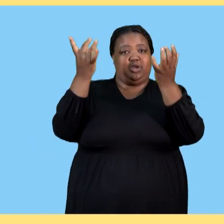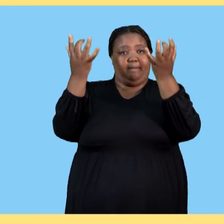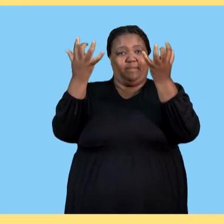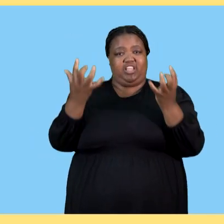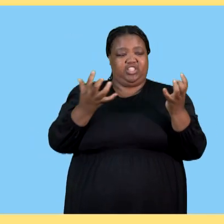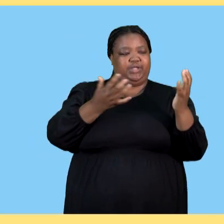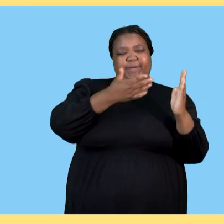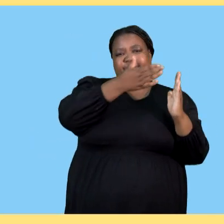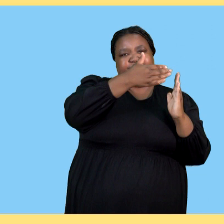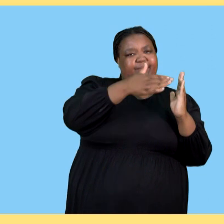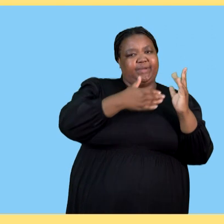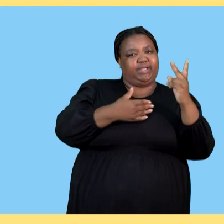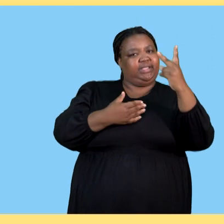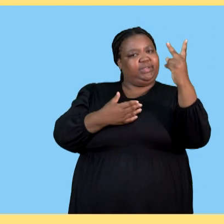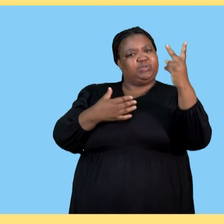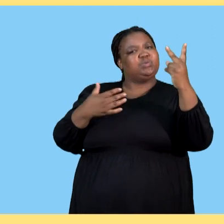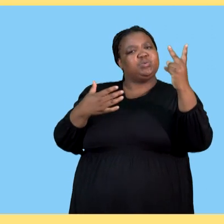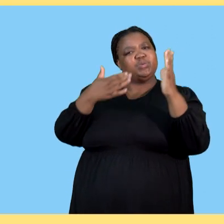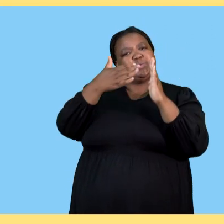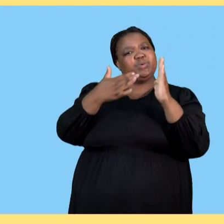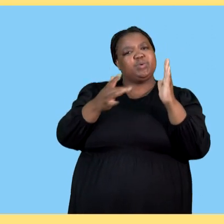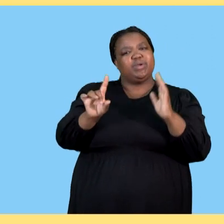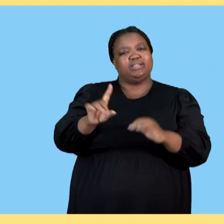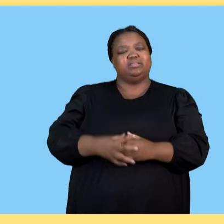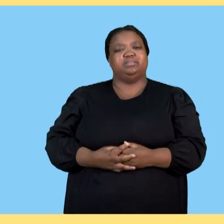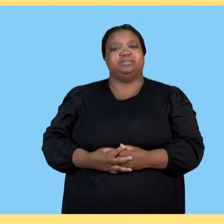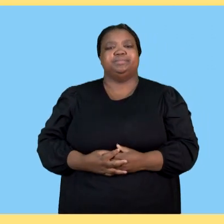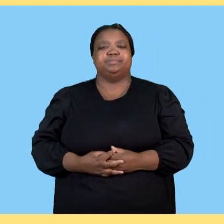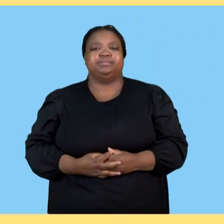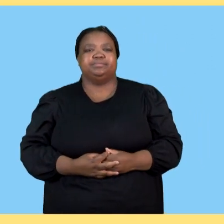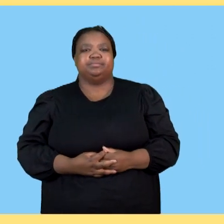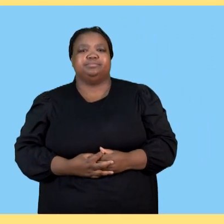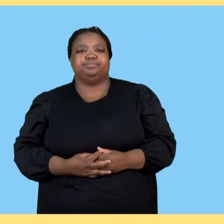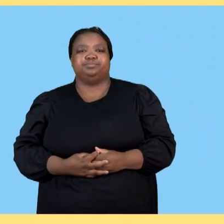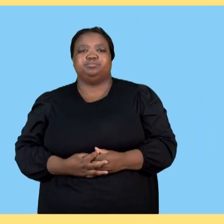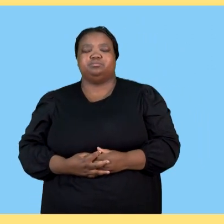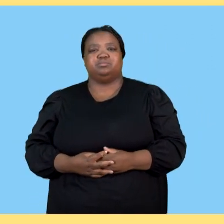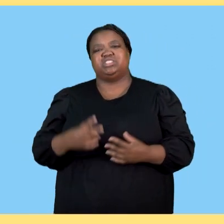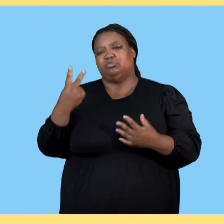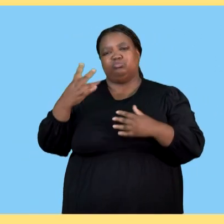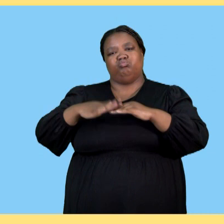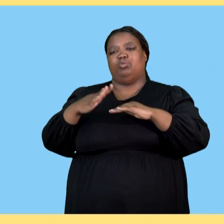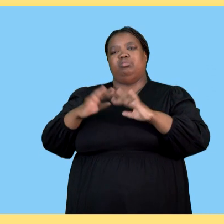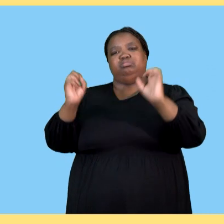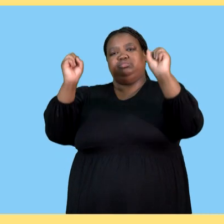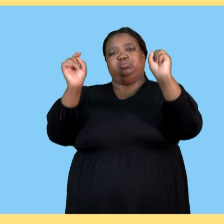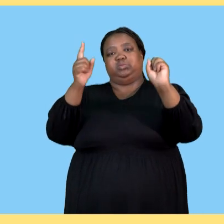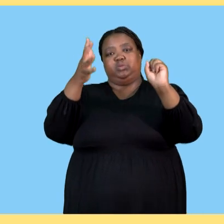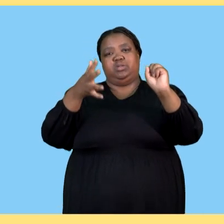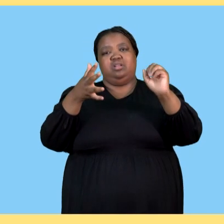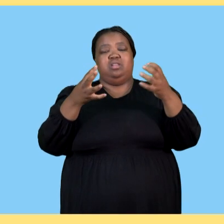appear in a cash budget. Two items that will not appear in a cash budget. I'm going to give you more than